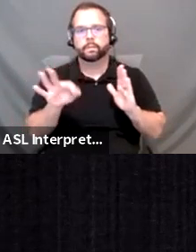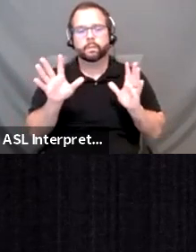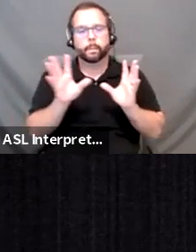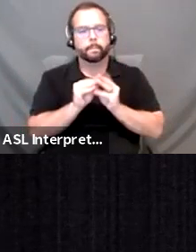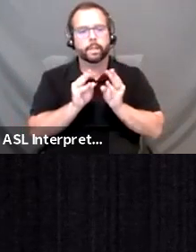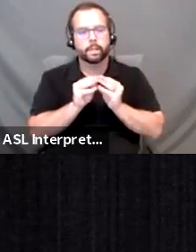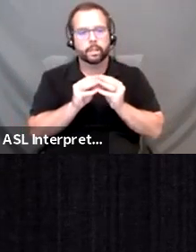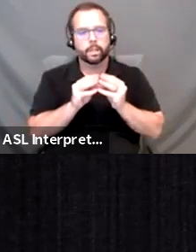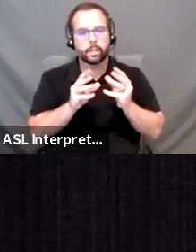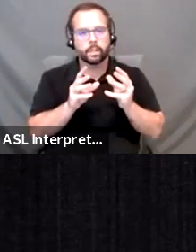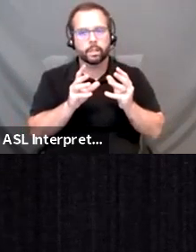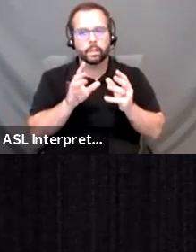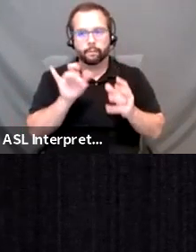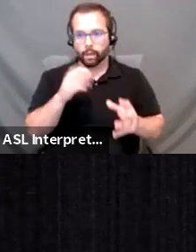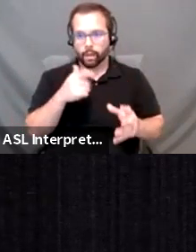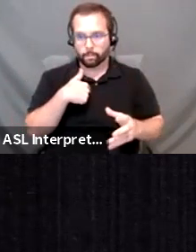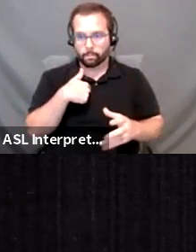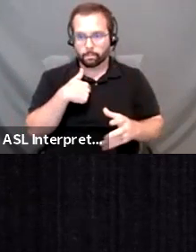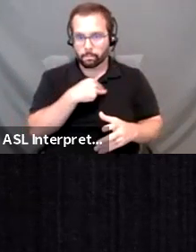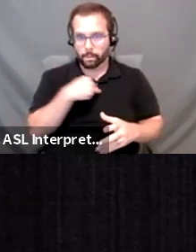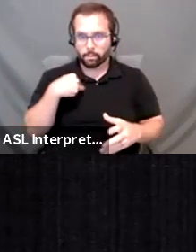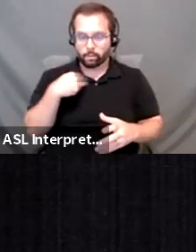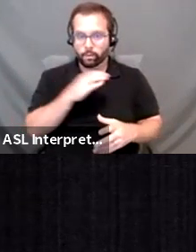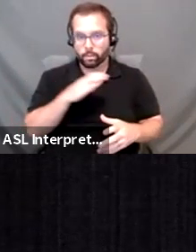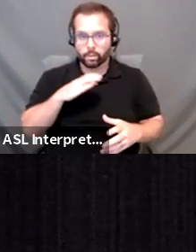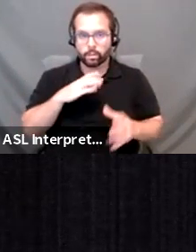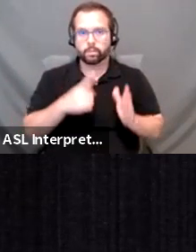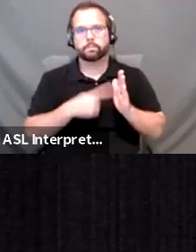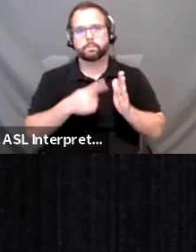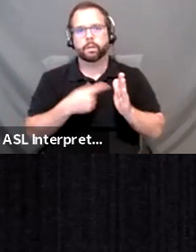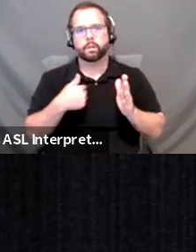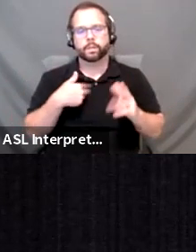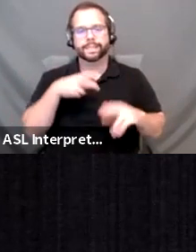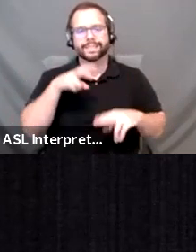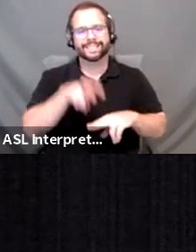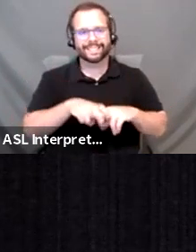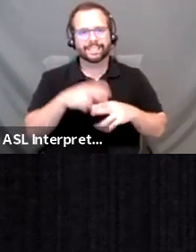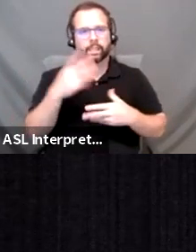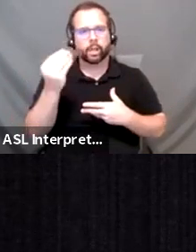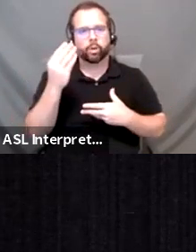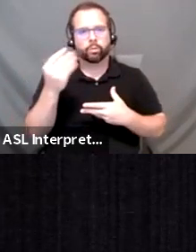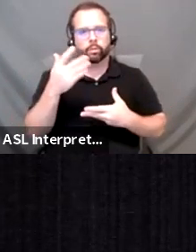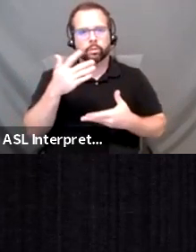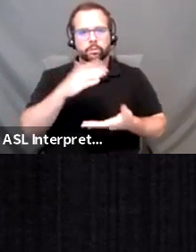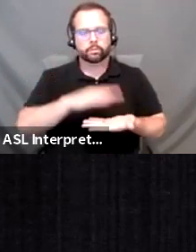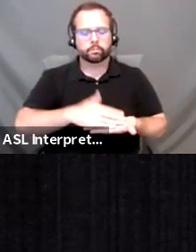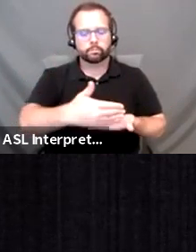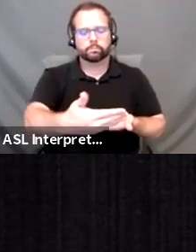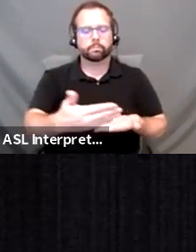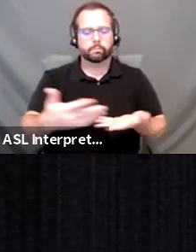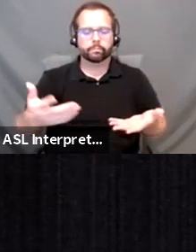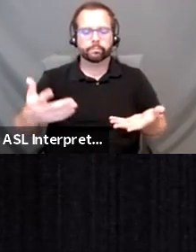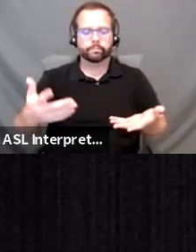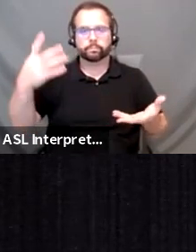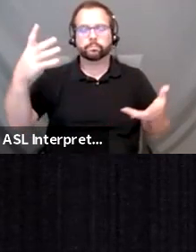I sit on a committee, occasionally I will sit outside and have the meeting and throw headphones in just to try and